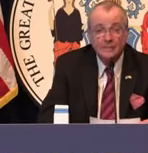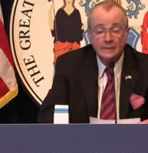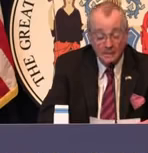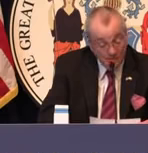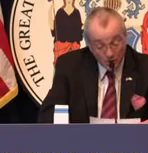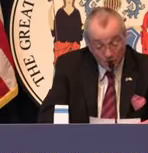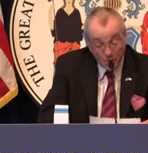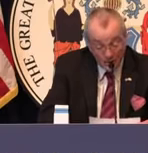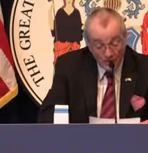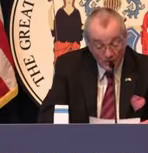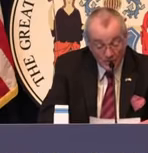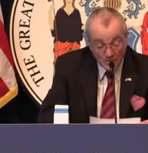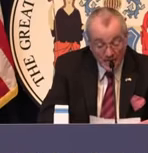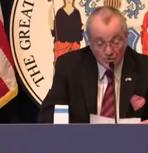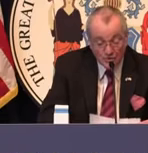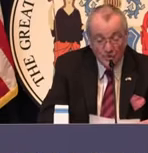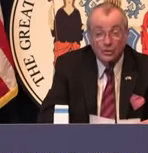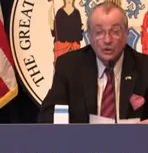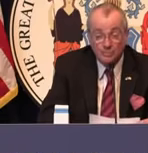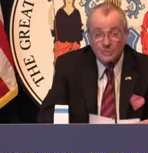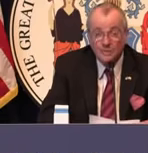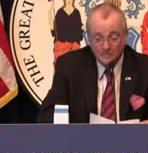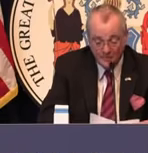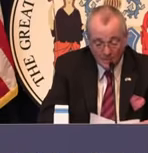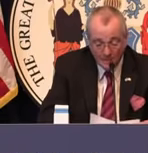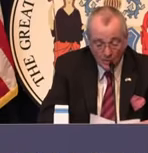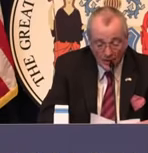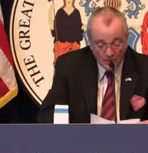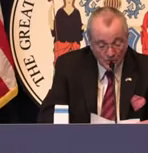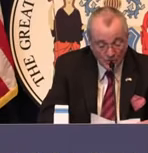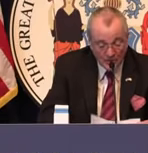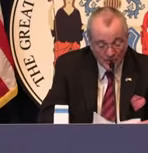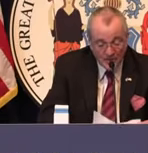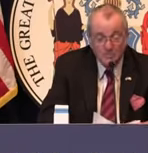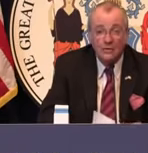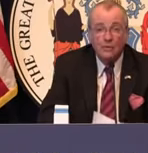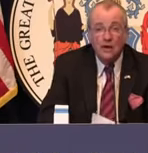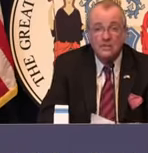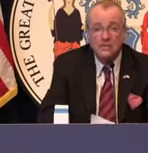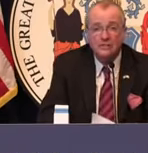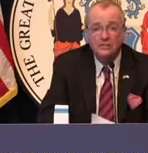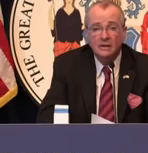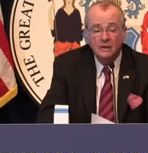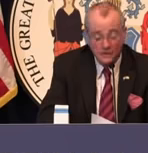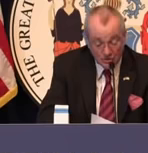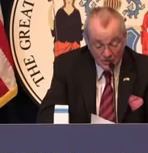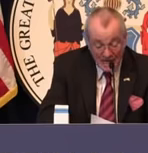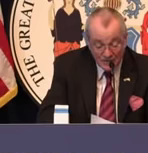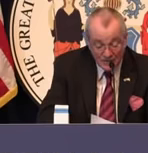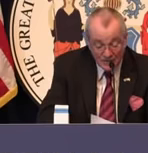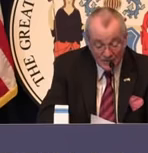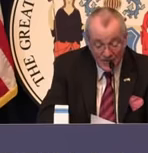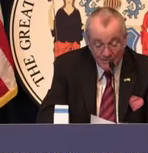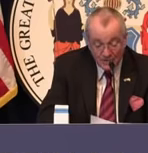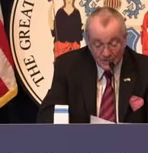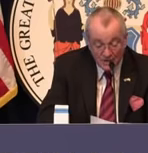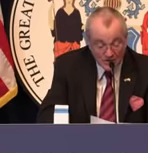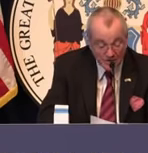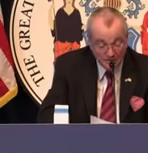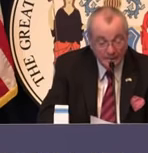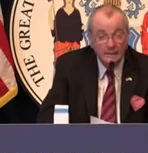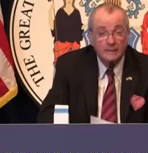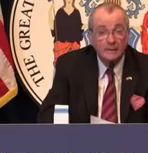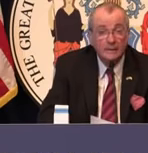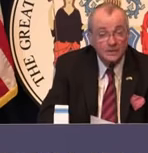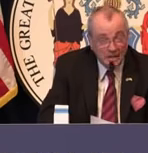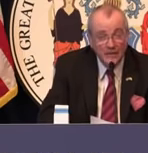industry. The majority of owners and managers are good people who want to do the right things by their residents, their staffs, and the families who trust